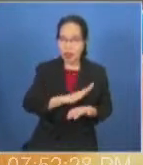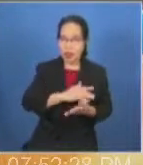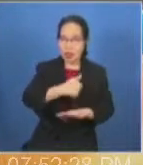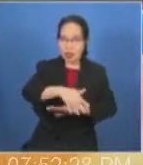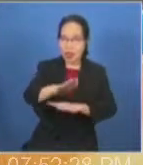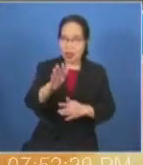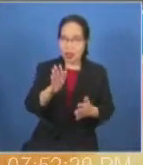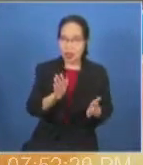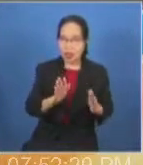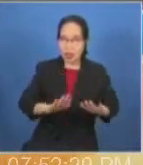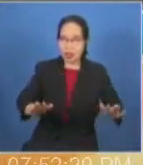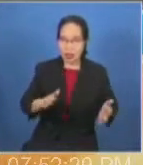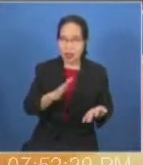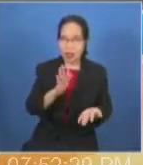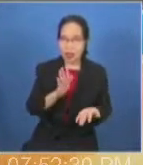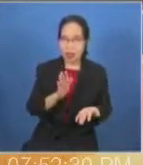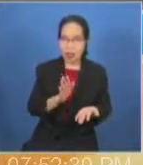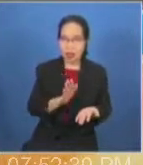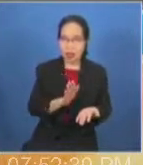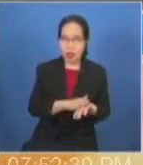be misdirected.